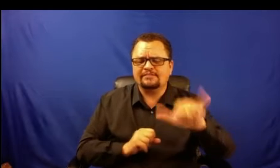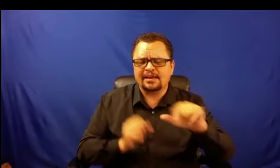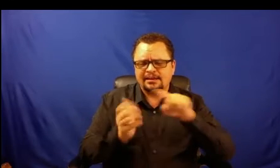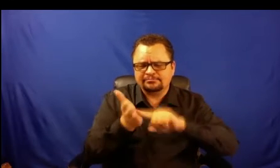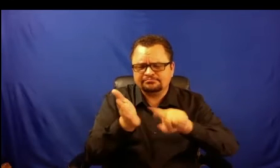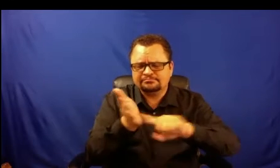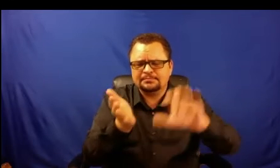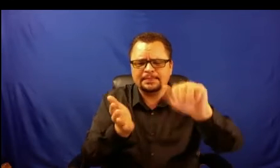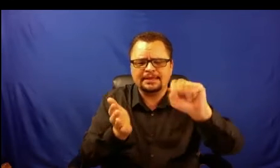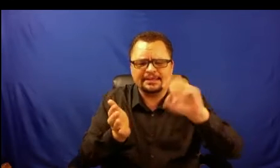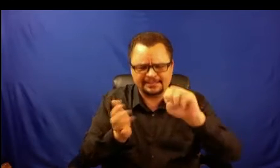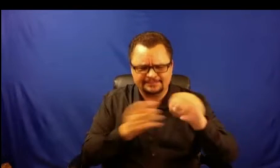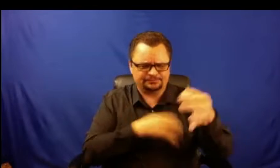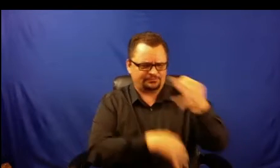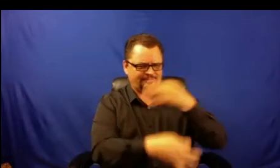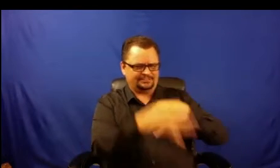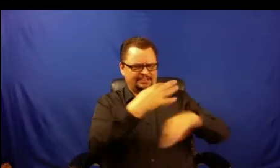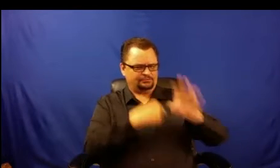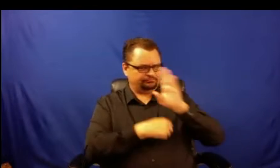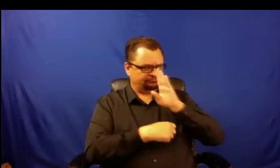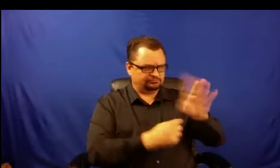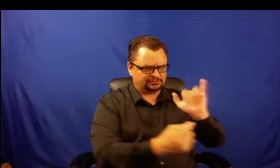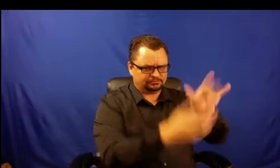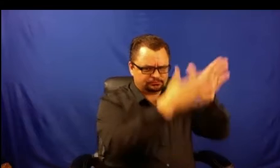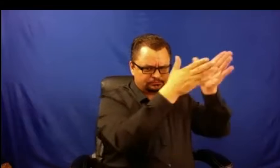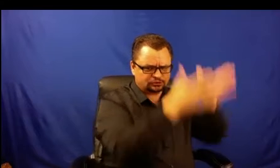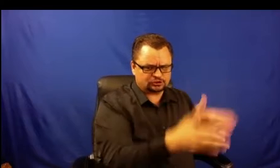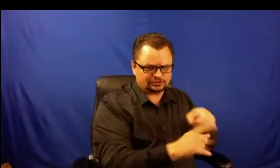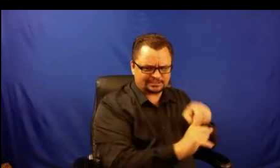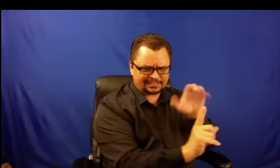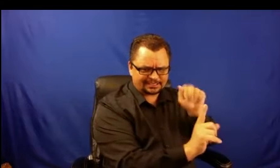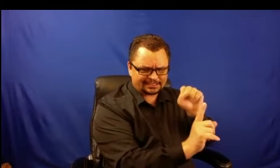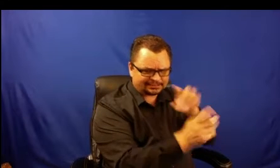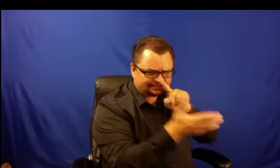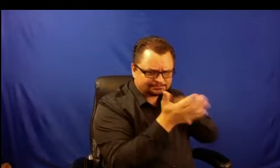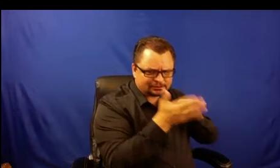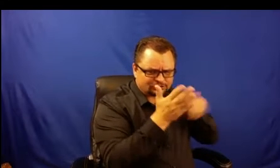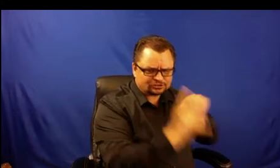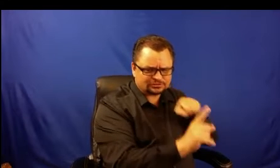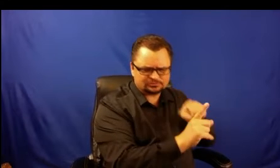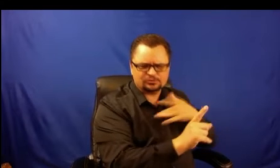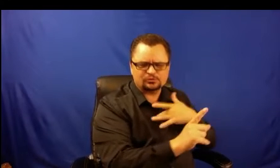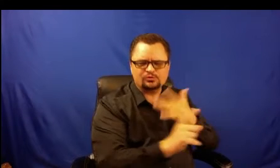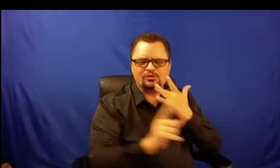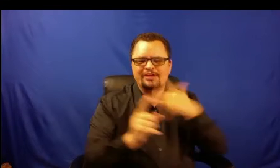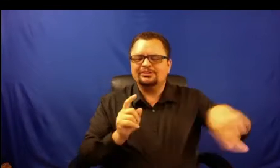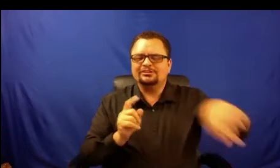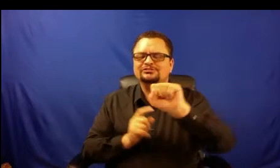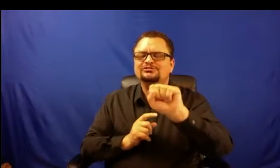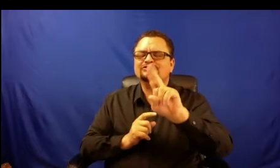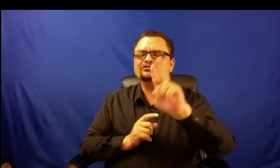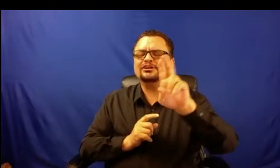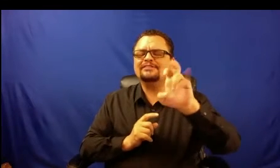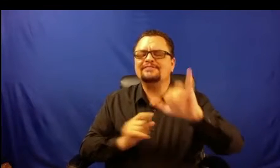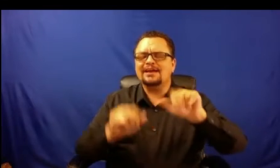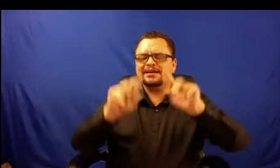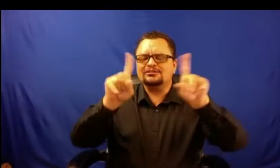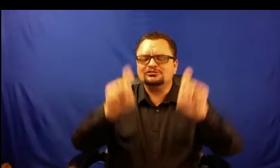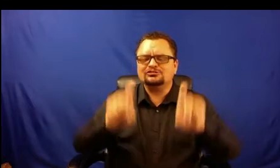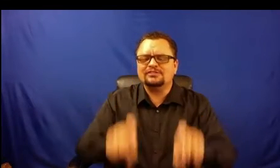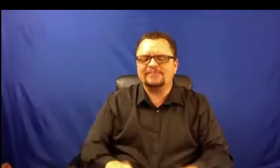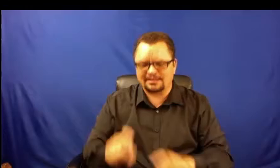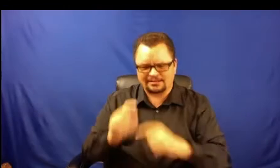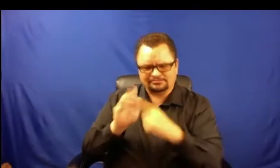although that's a helpful option, often people are more able to participate through motivational interviewing skills